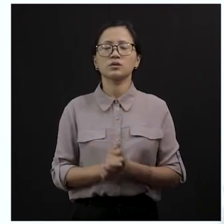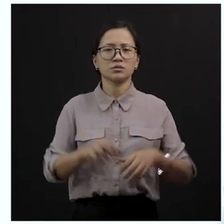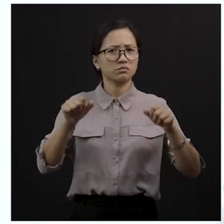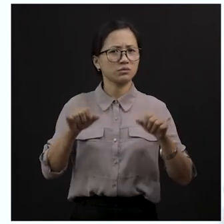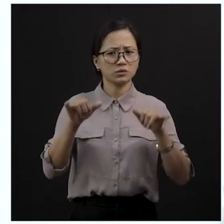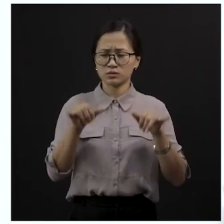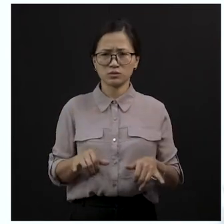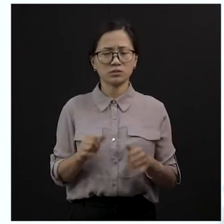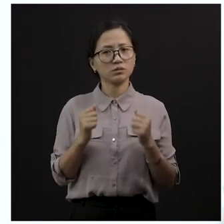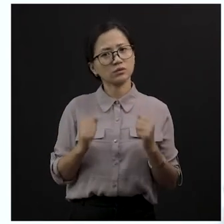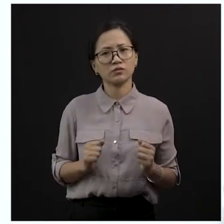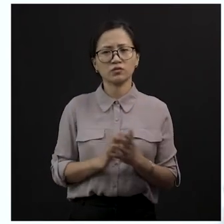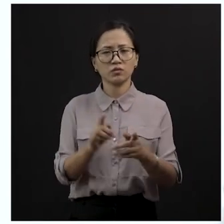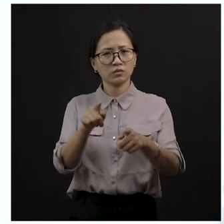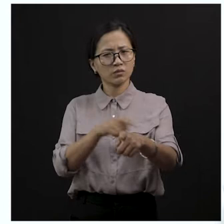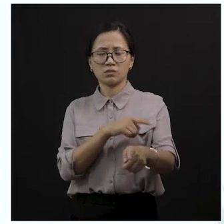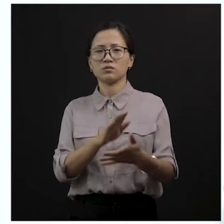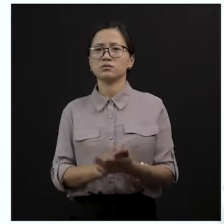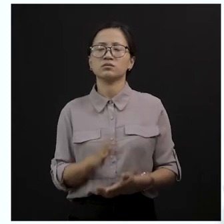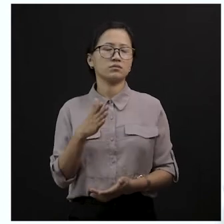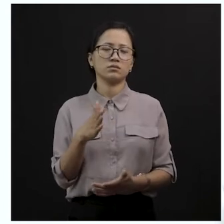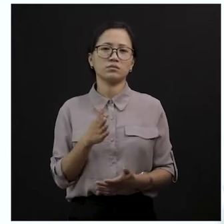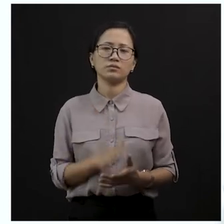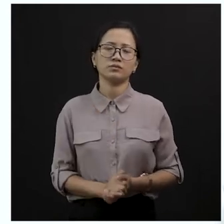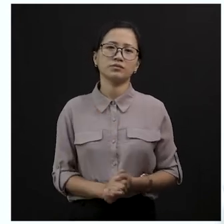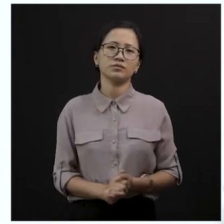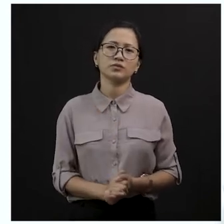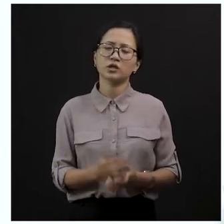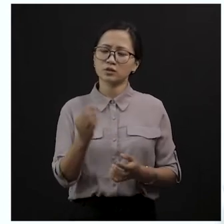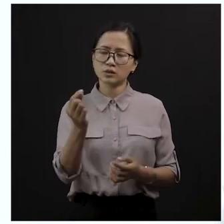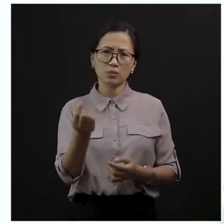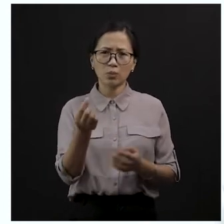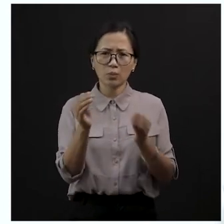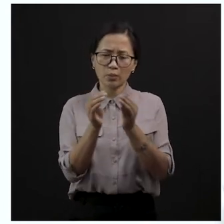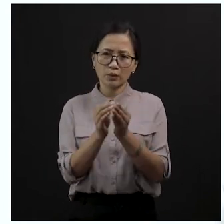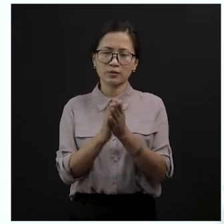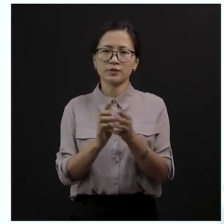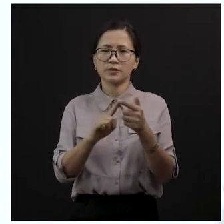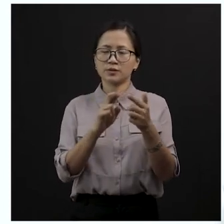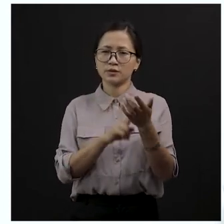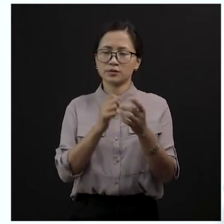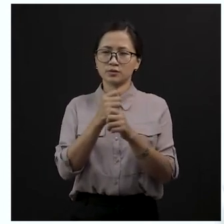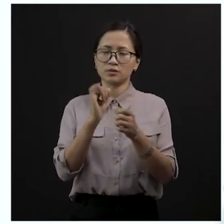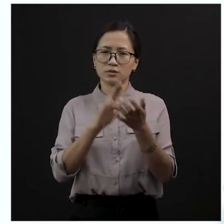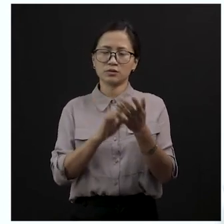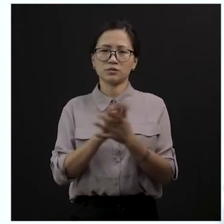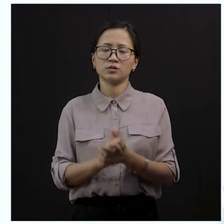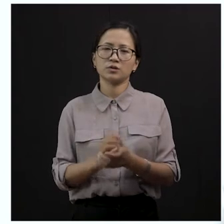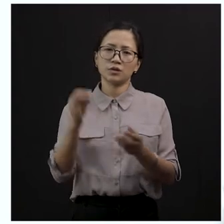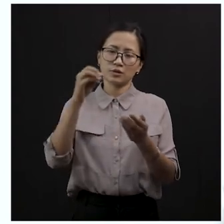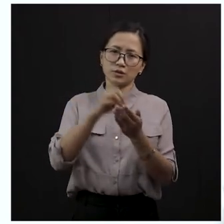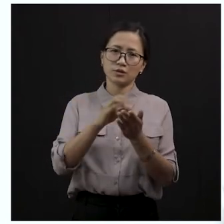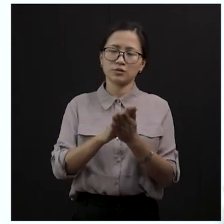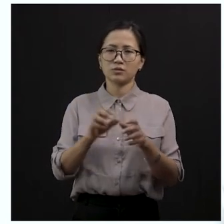long in glider, okay? So slowly, a small engine was fixed. People made a small engine and they